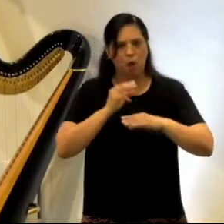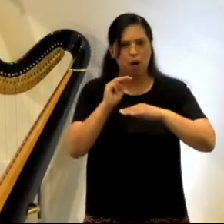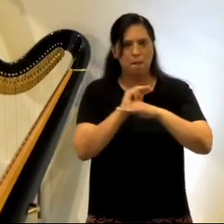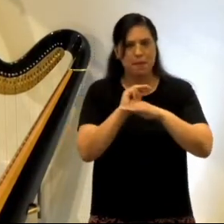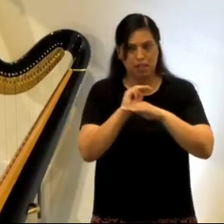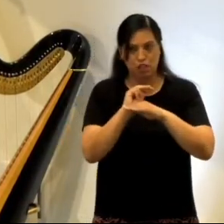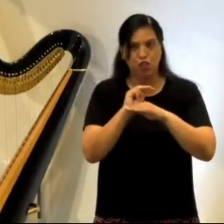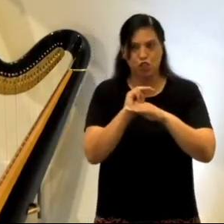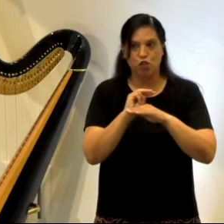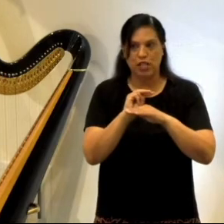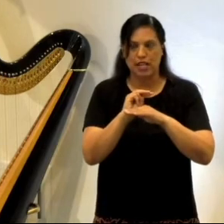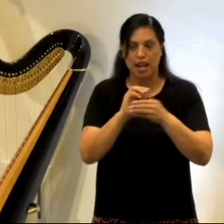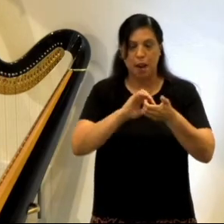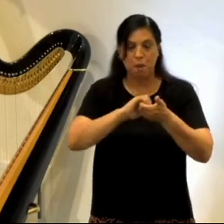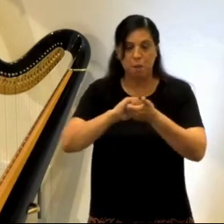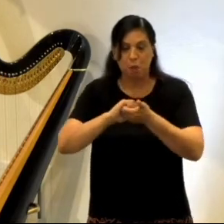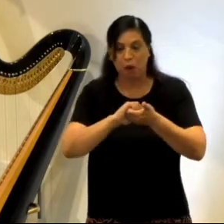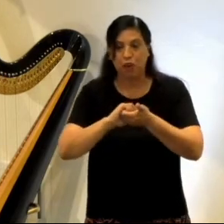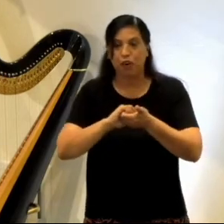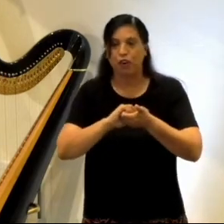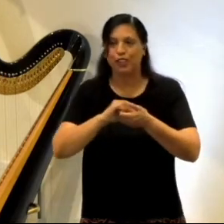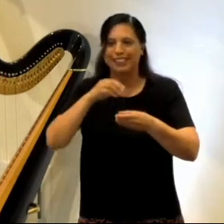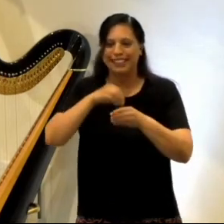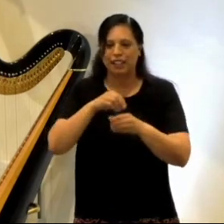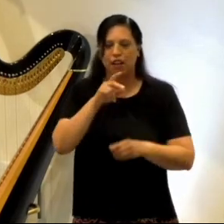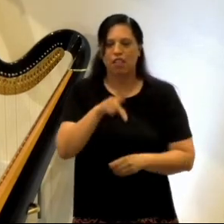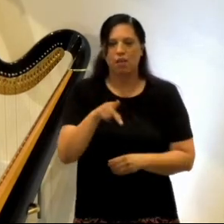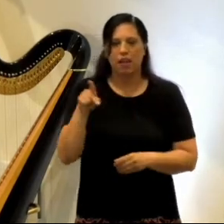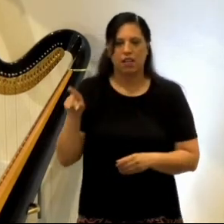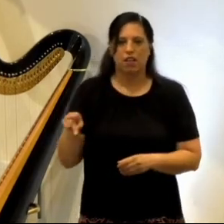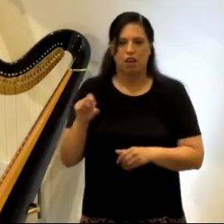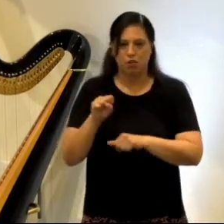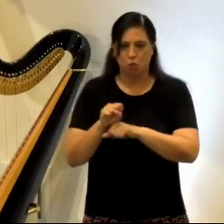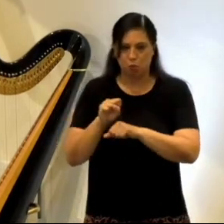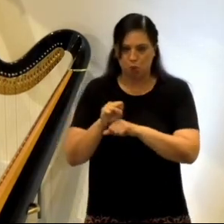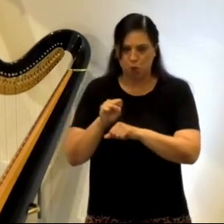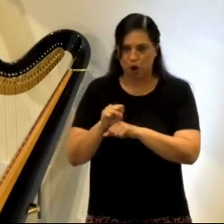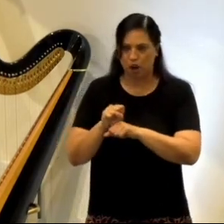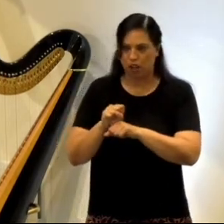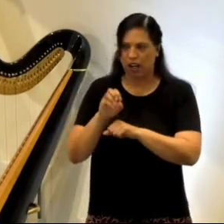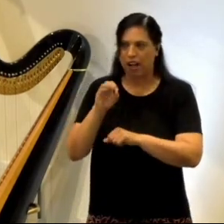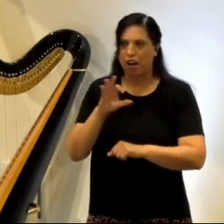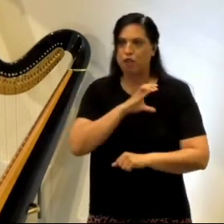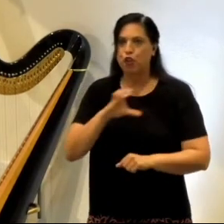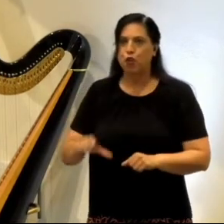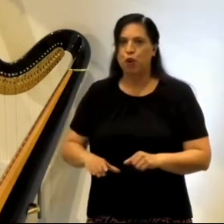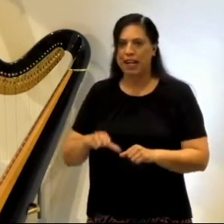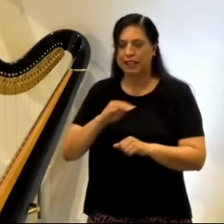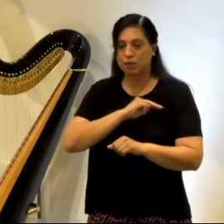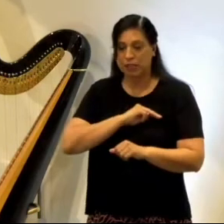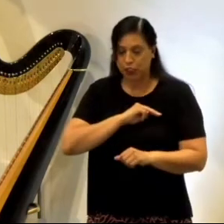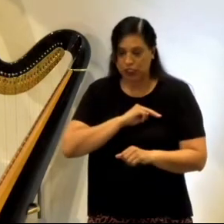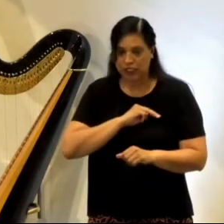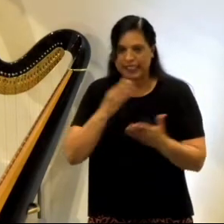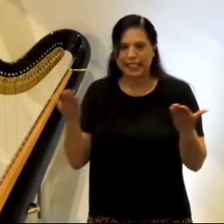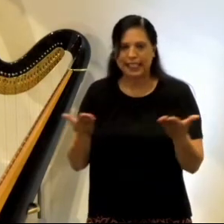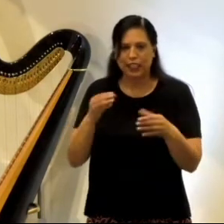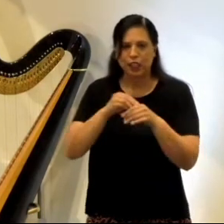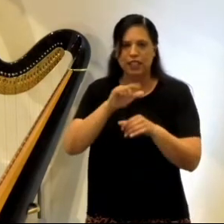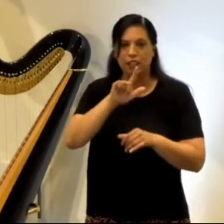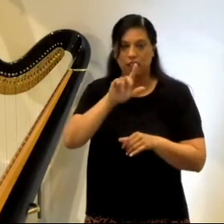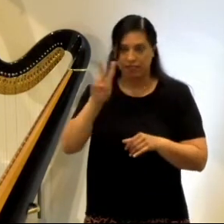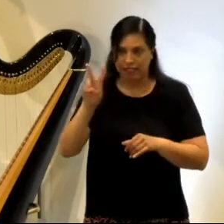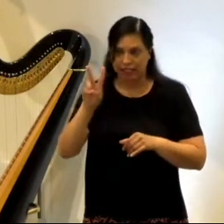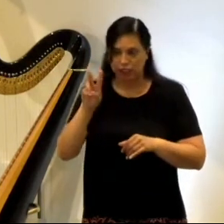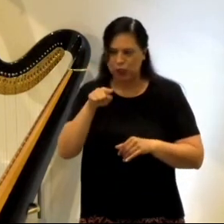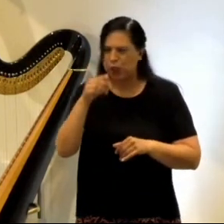is partnering in the Pentecost work of Christ's mission. It's right here in Las Vegas. Many of you know Pastor Bo. He